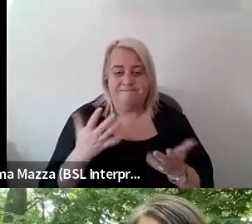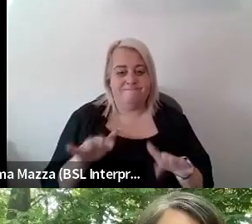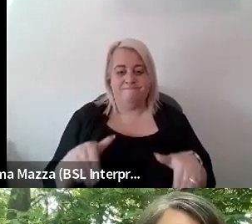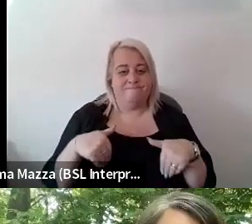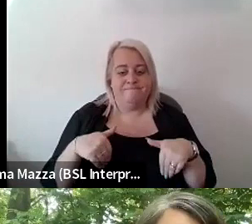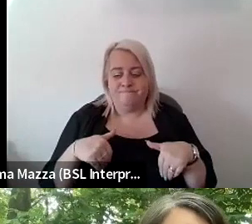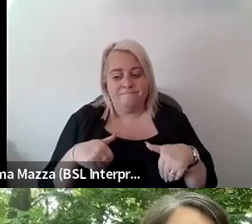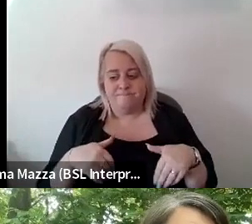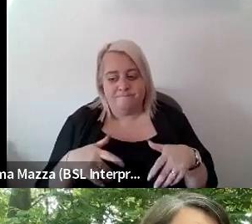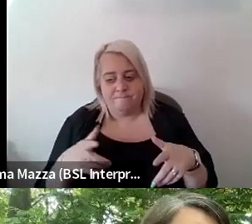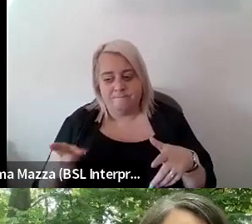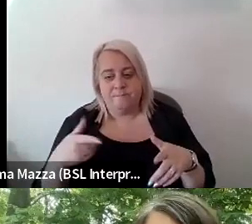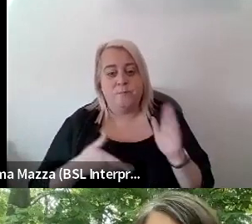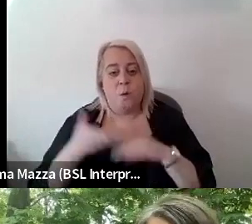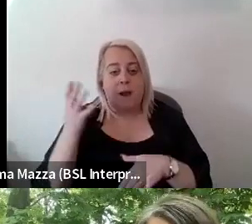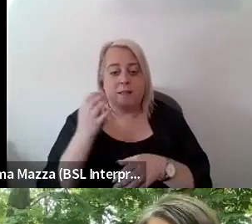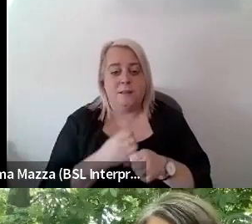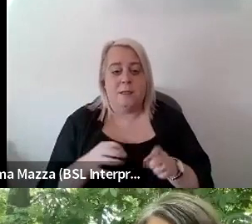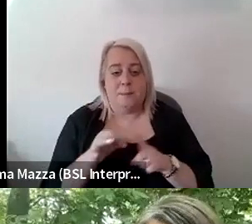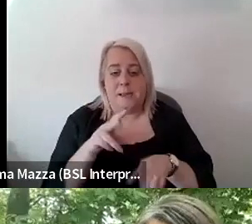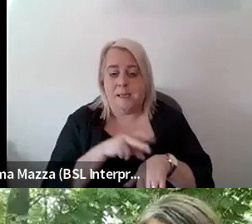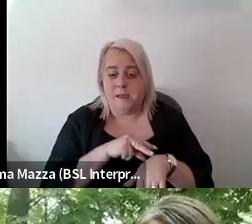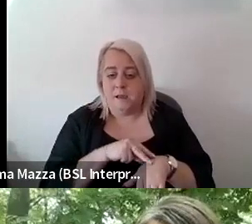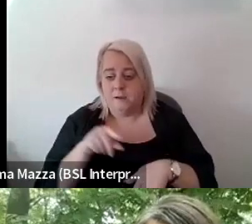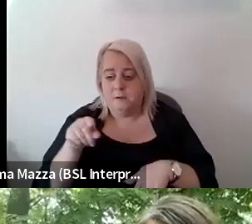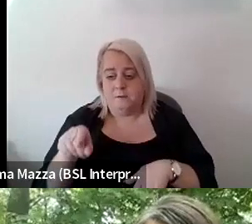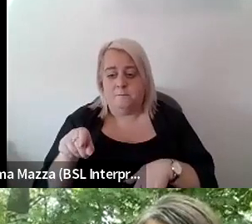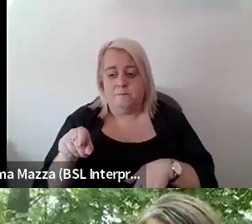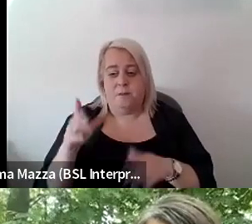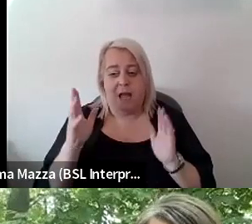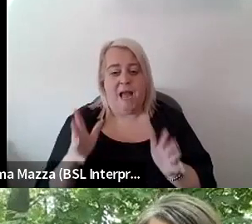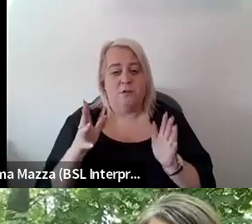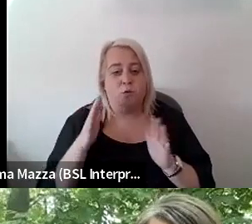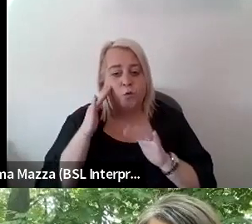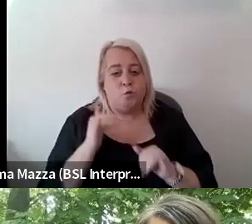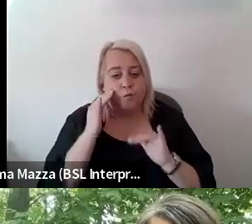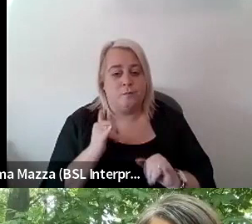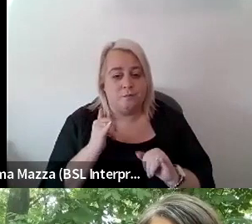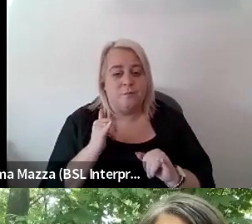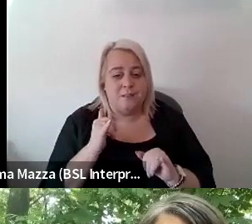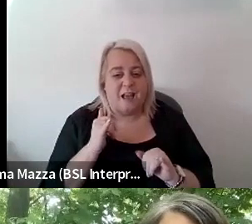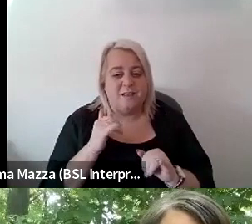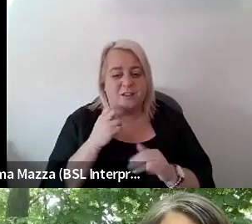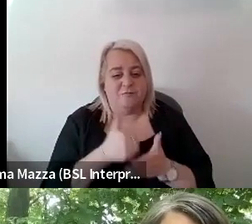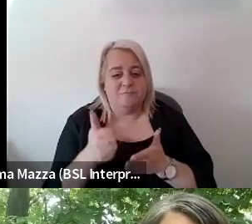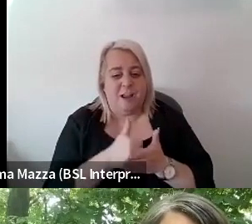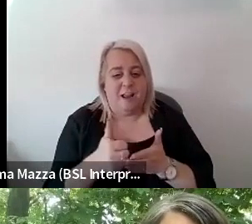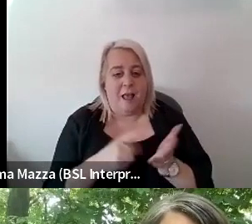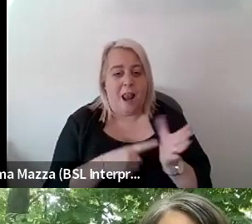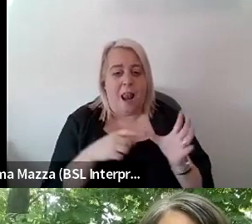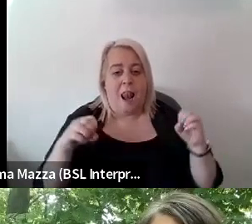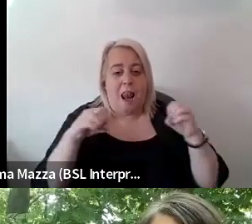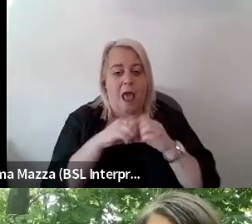I went to a doctor appointment and I have to have labs done regularly. The lab was in the basement.